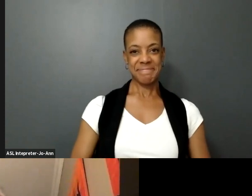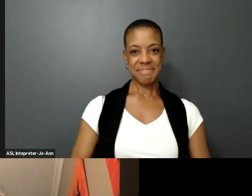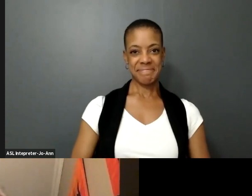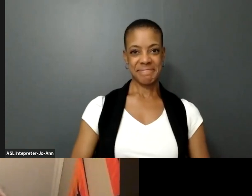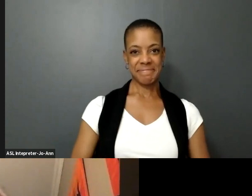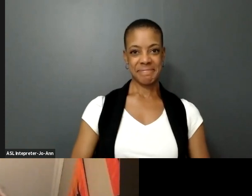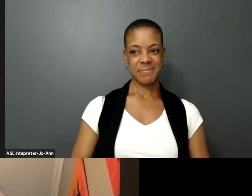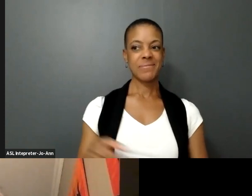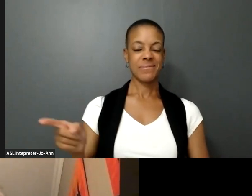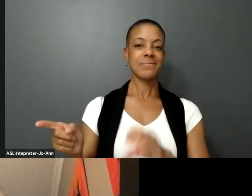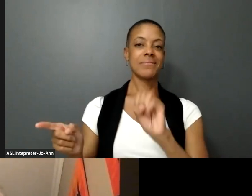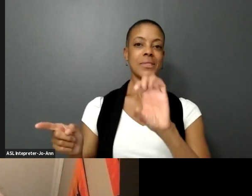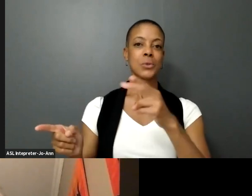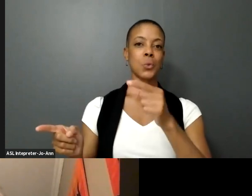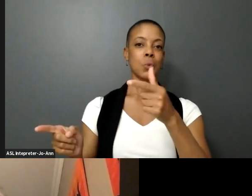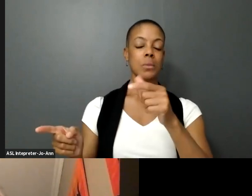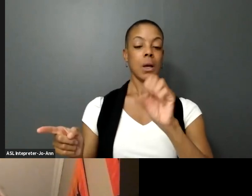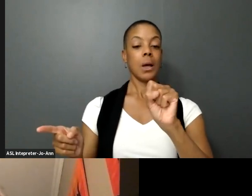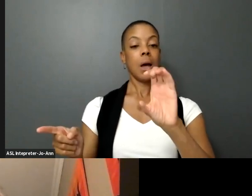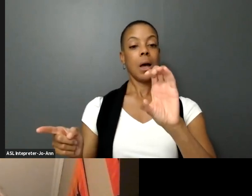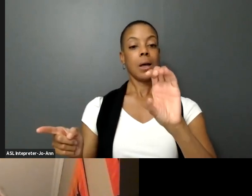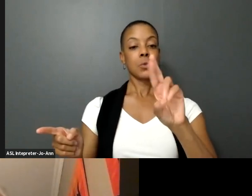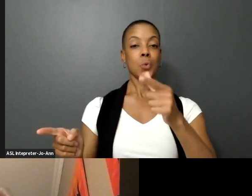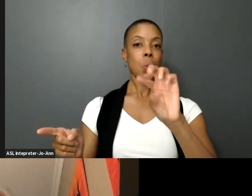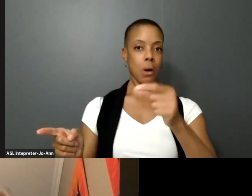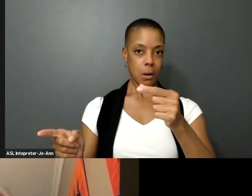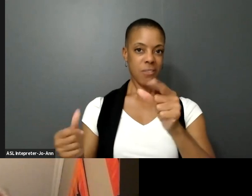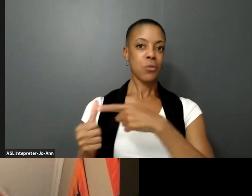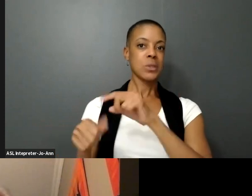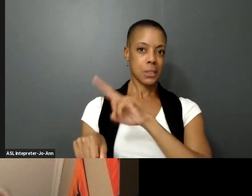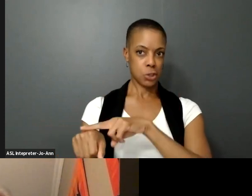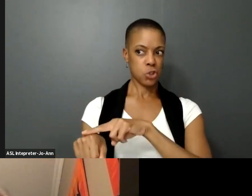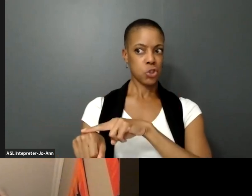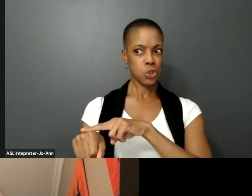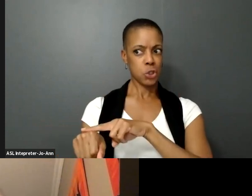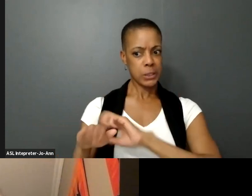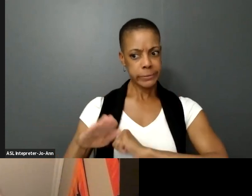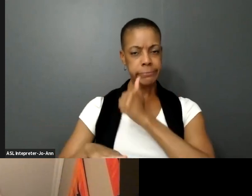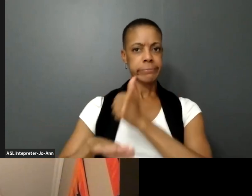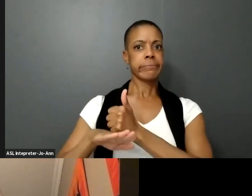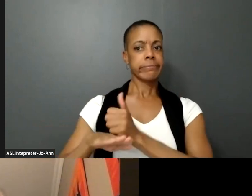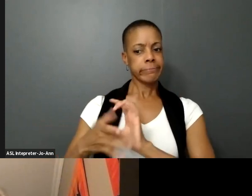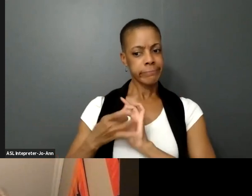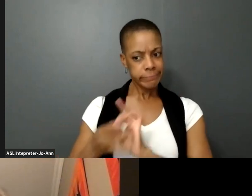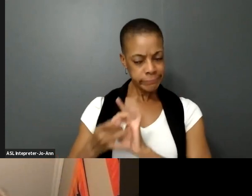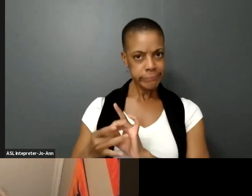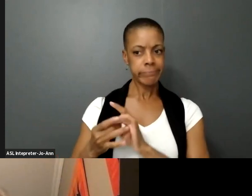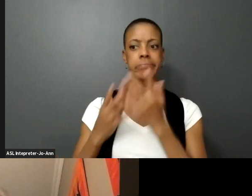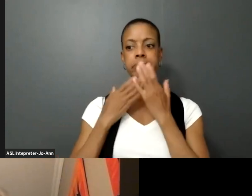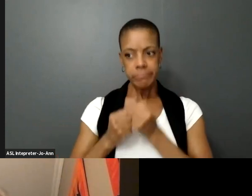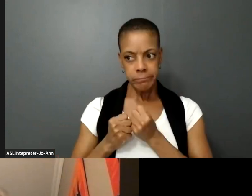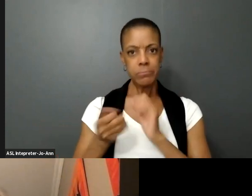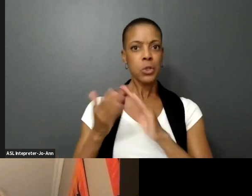of Scugog Island First Nation, and established a real strong affinity for the community and for the